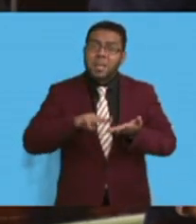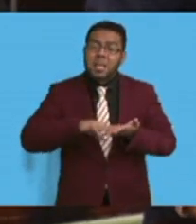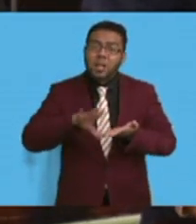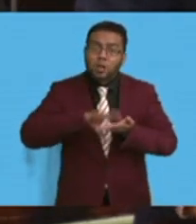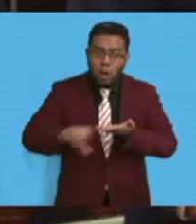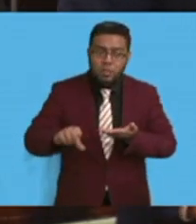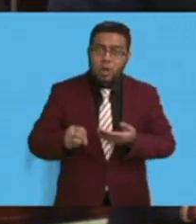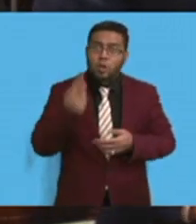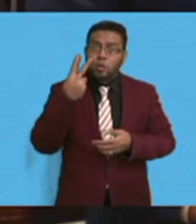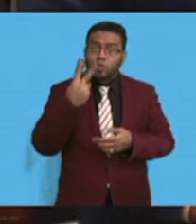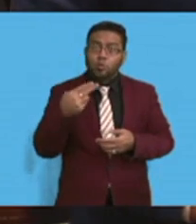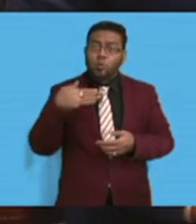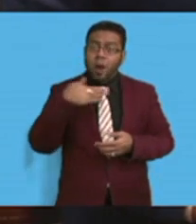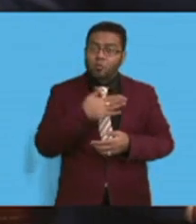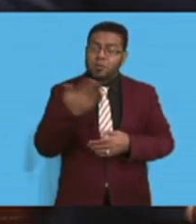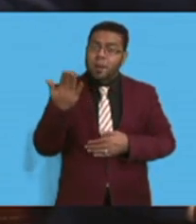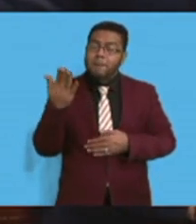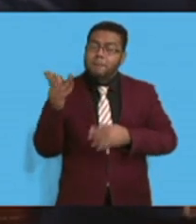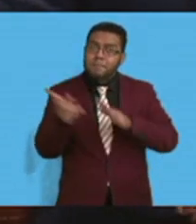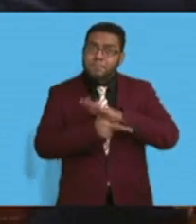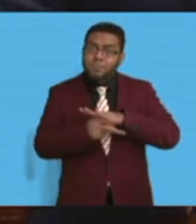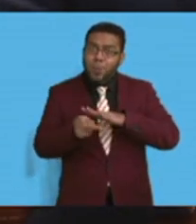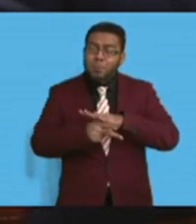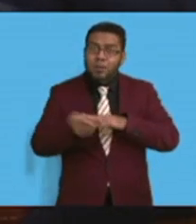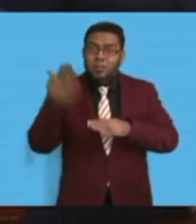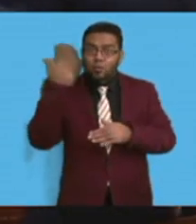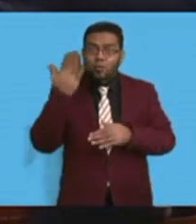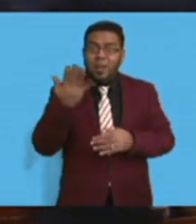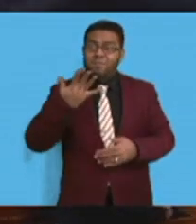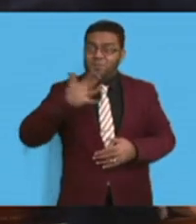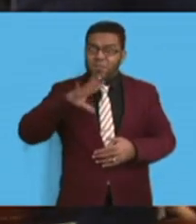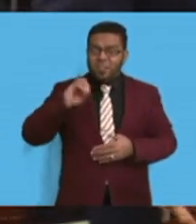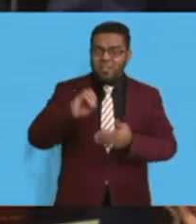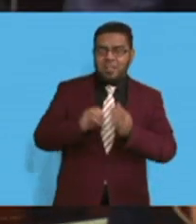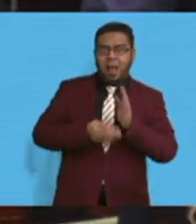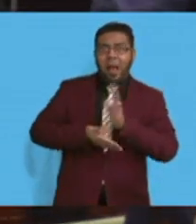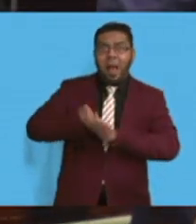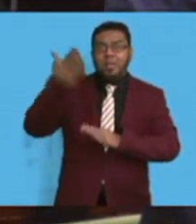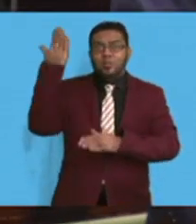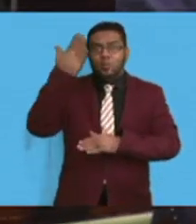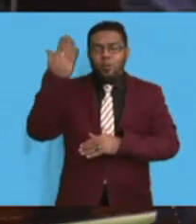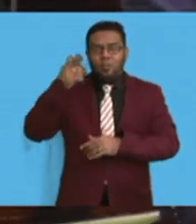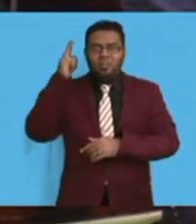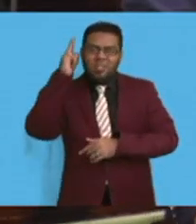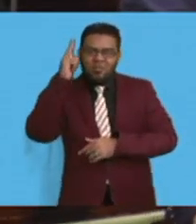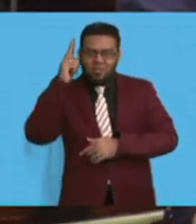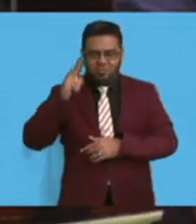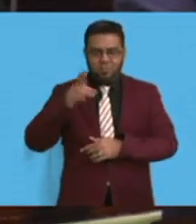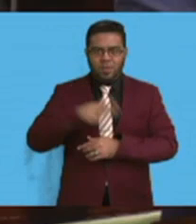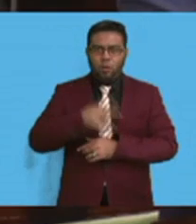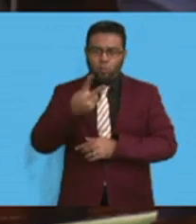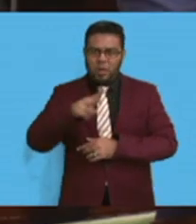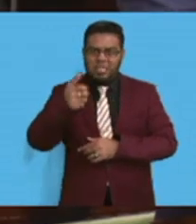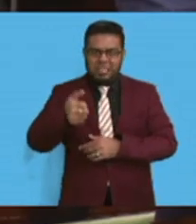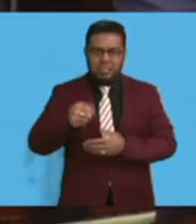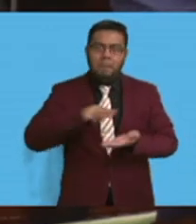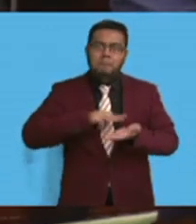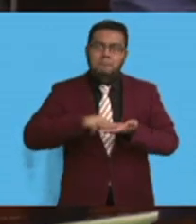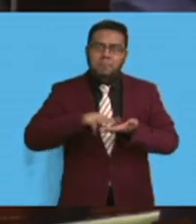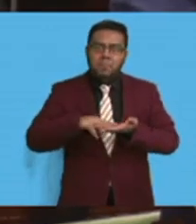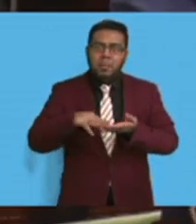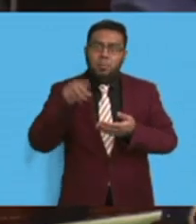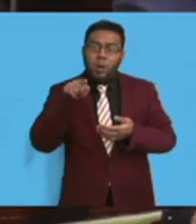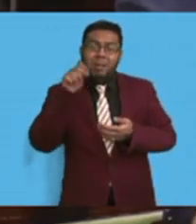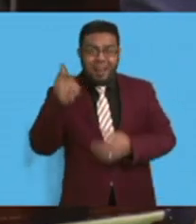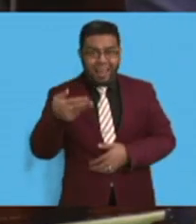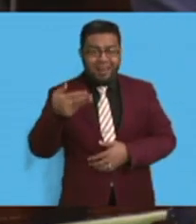additional 200 primary school and 50 secondary school teachers, along with another $26.9 million as a salary grant for